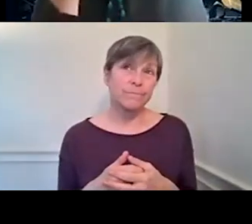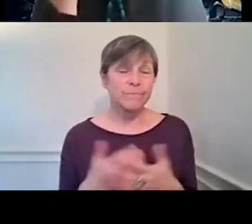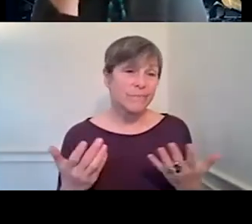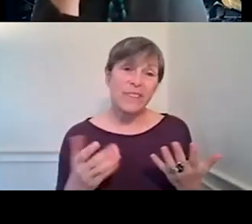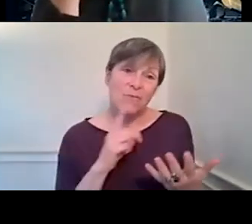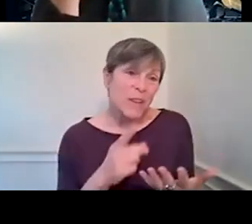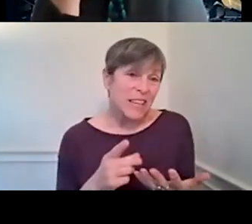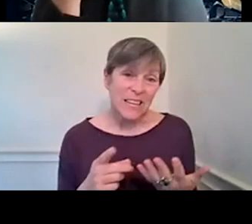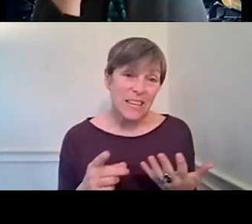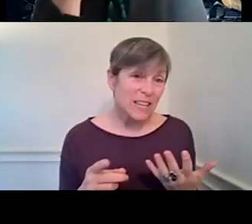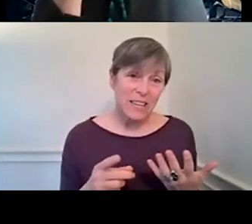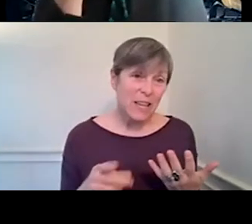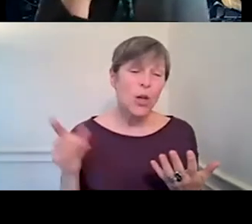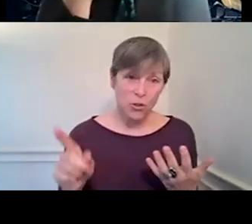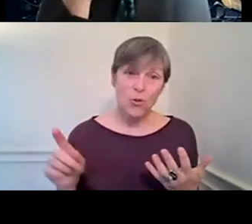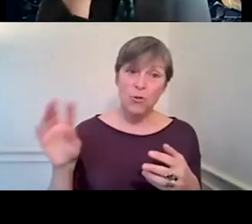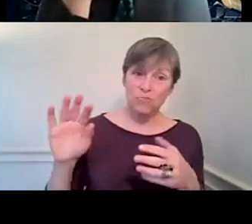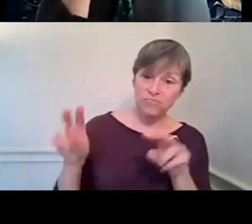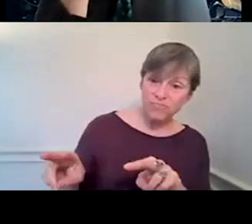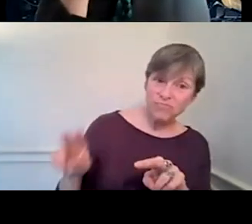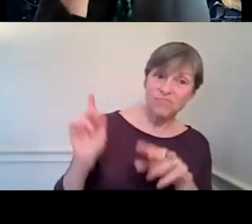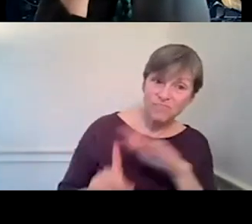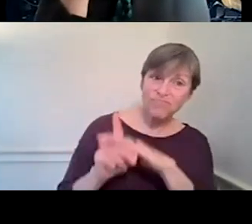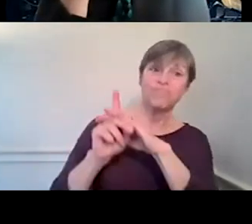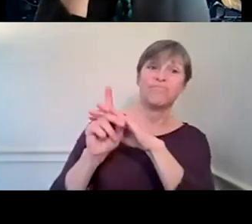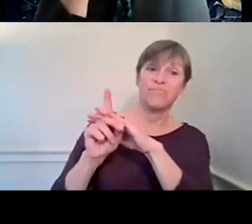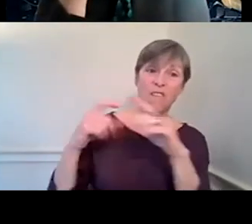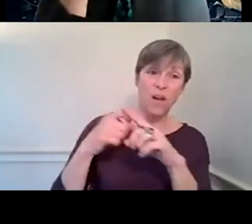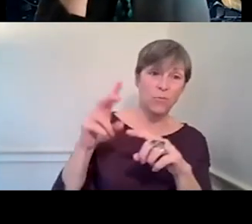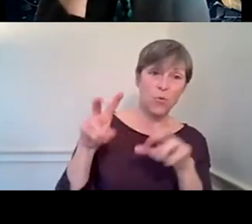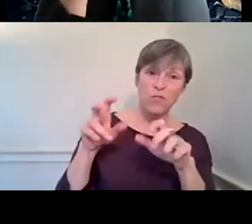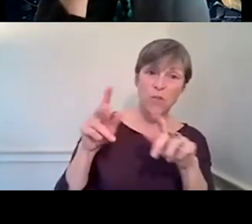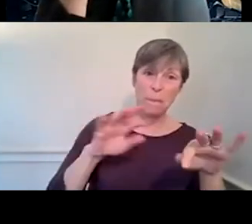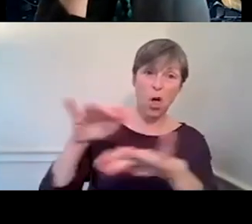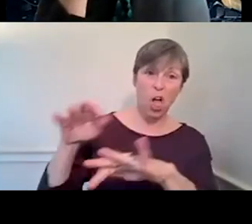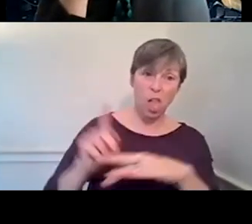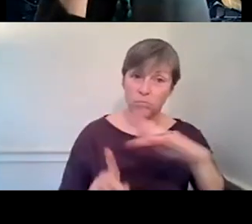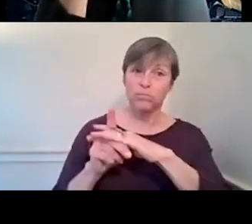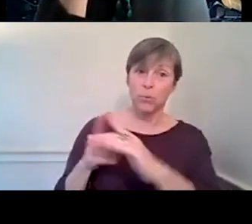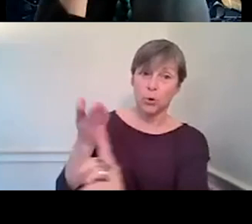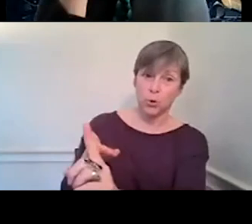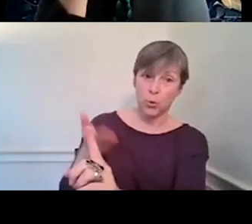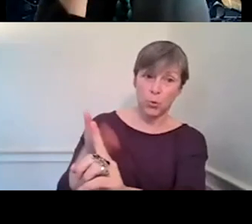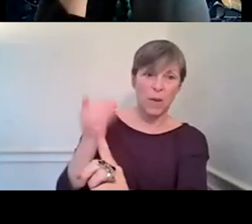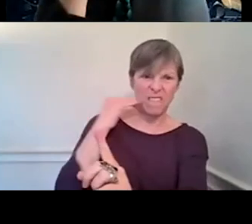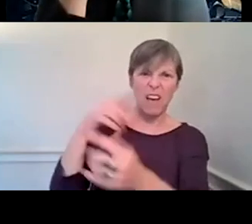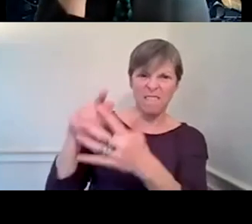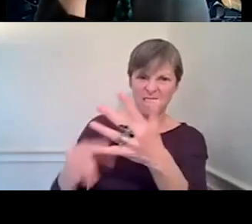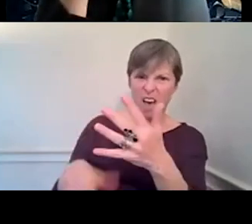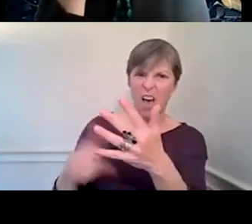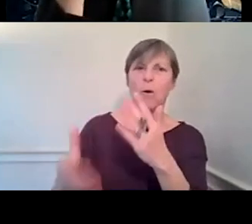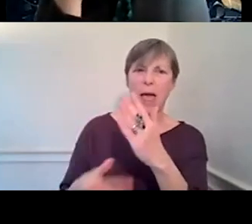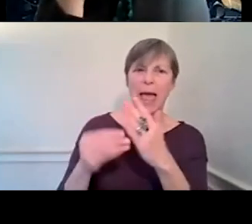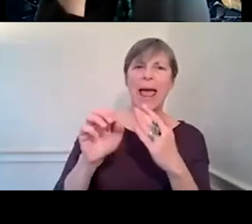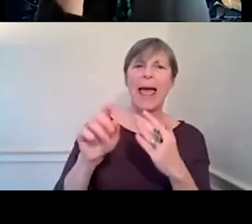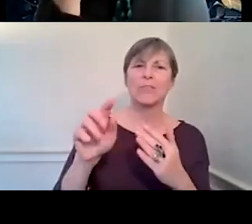what actually puts you apart from the 100, 200 candidates that is also in that contention.